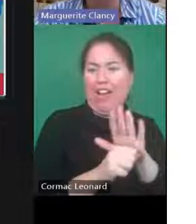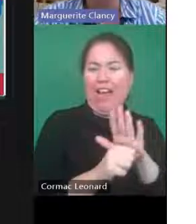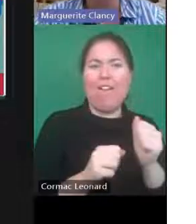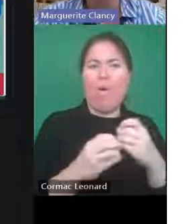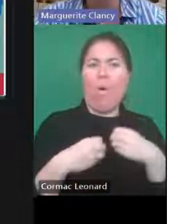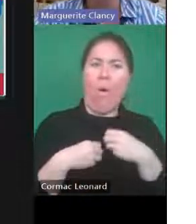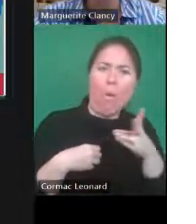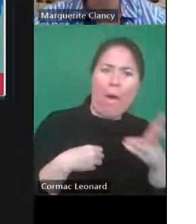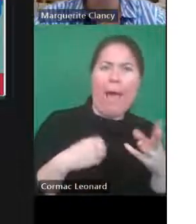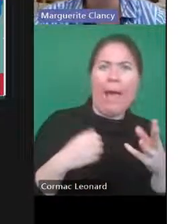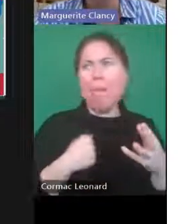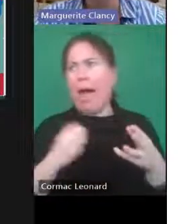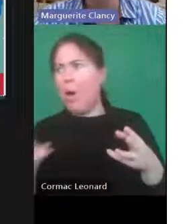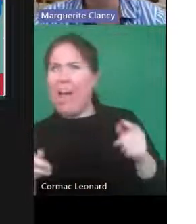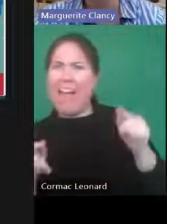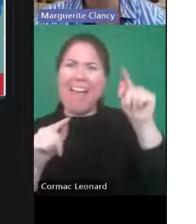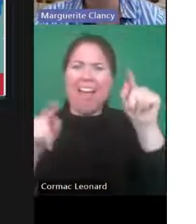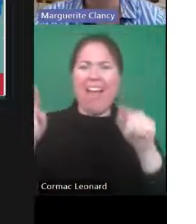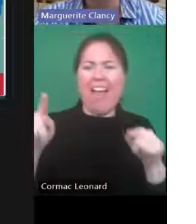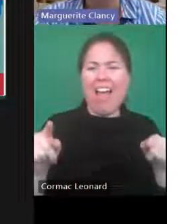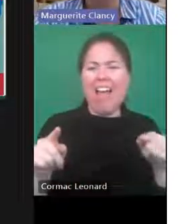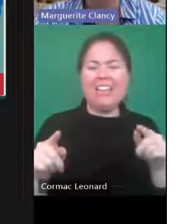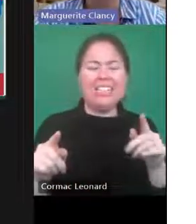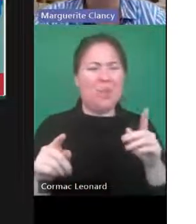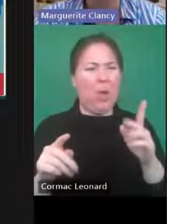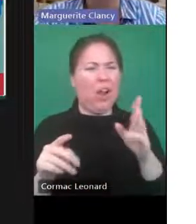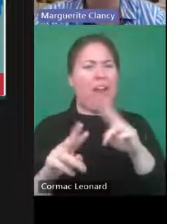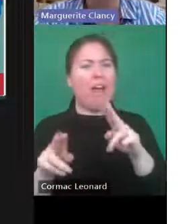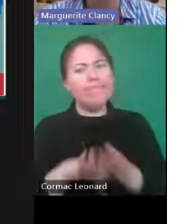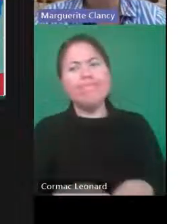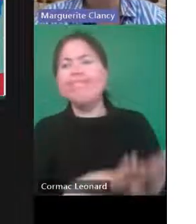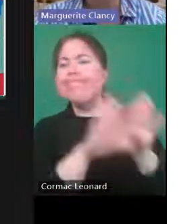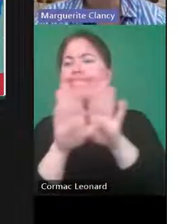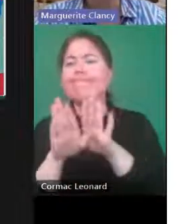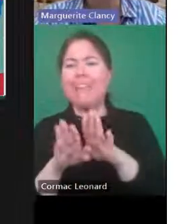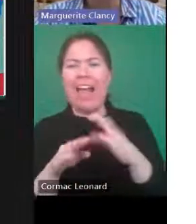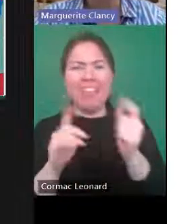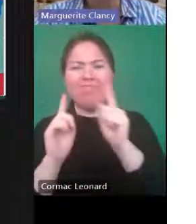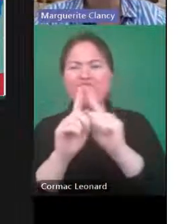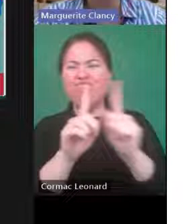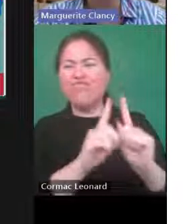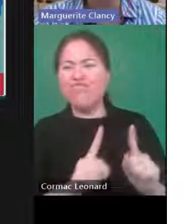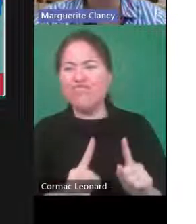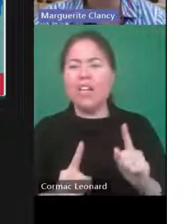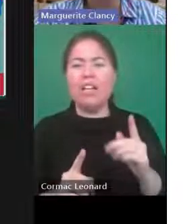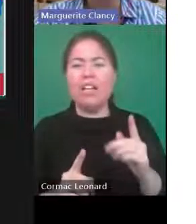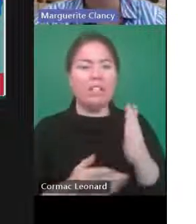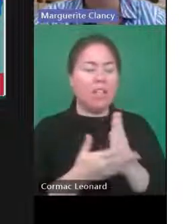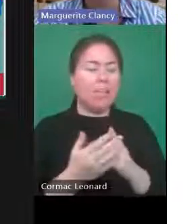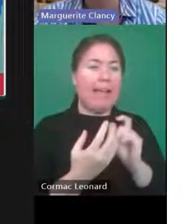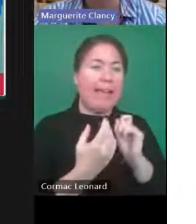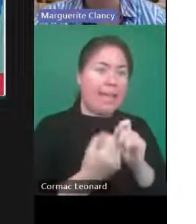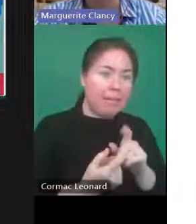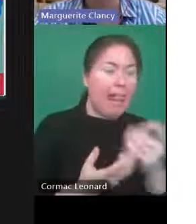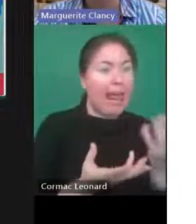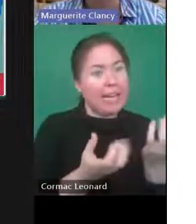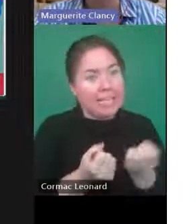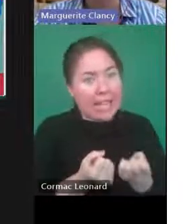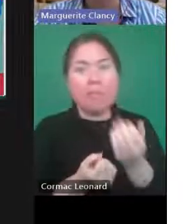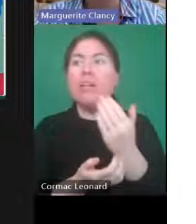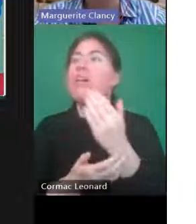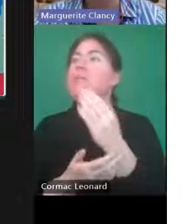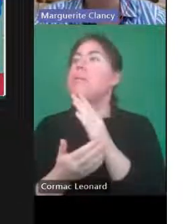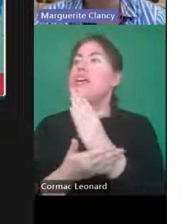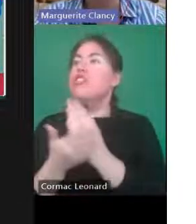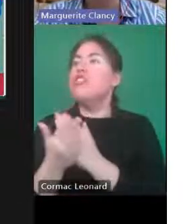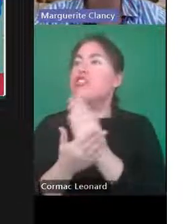how information was fed into them through, I suppose, email and share file